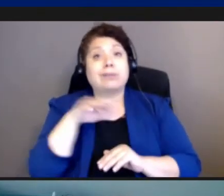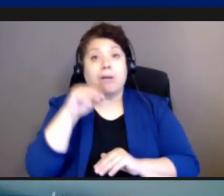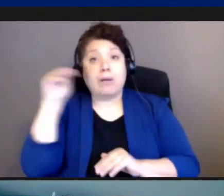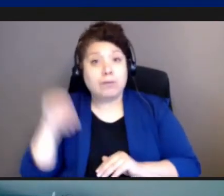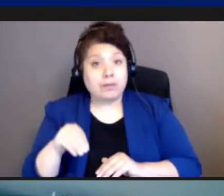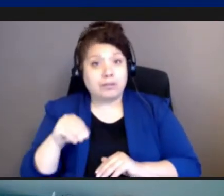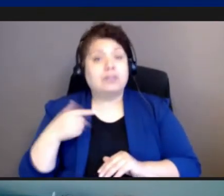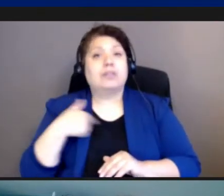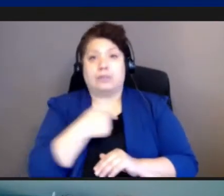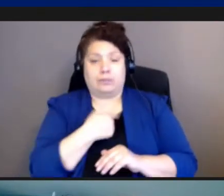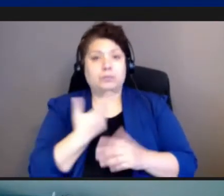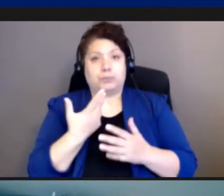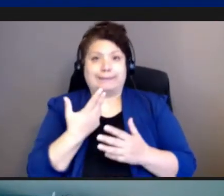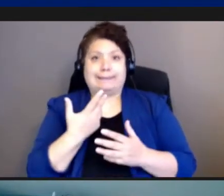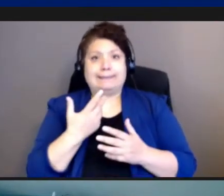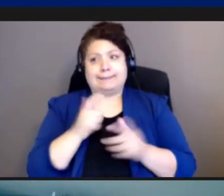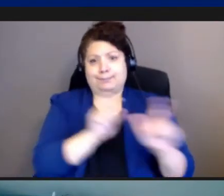reduce